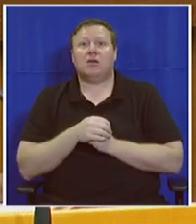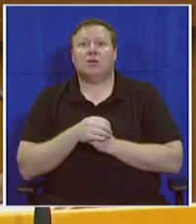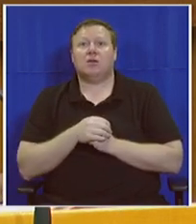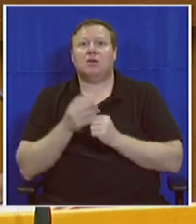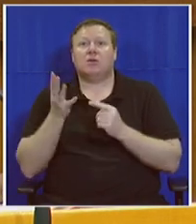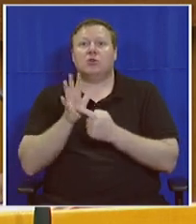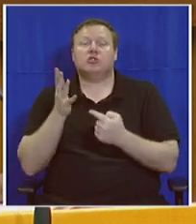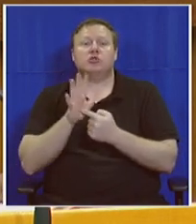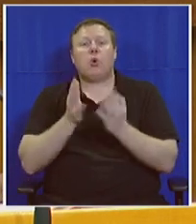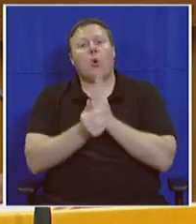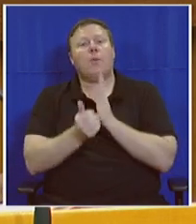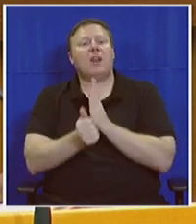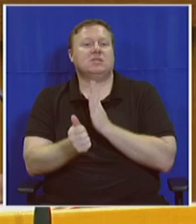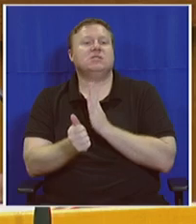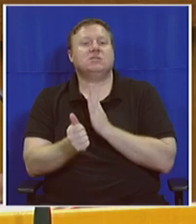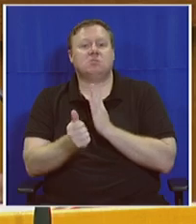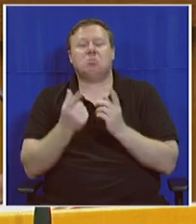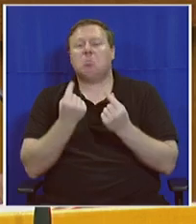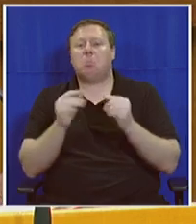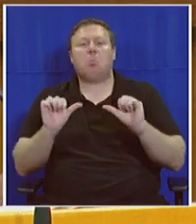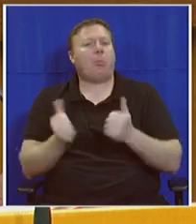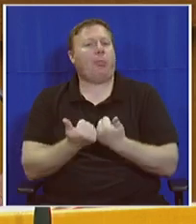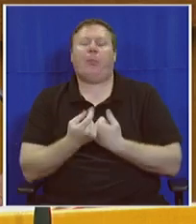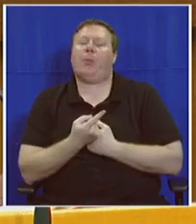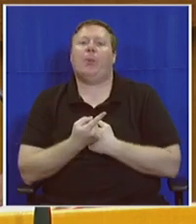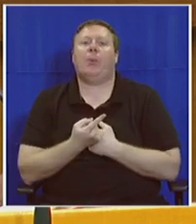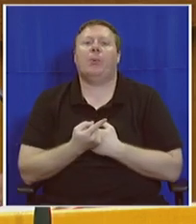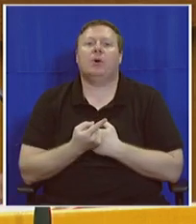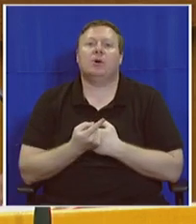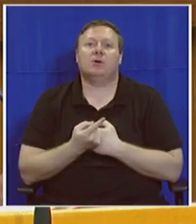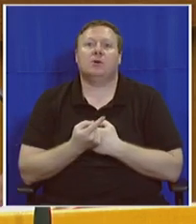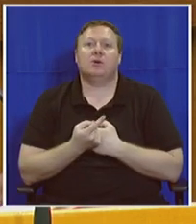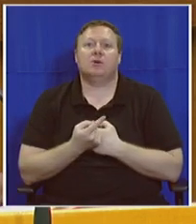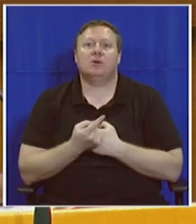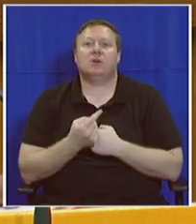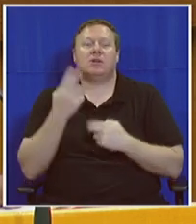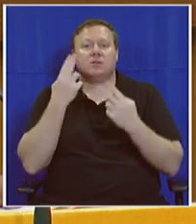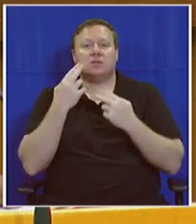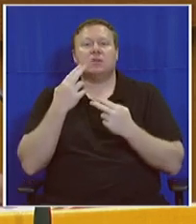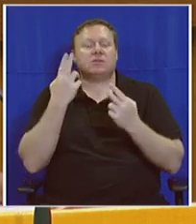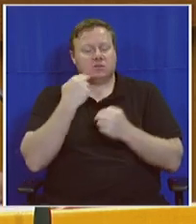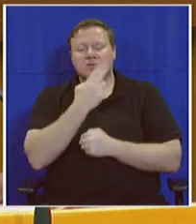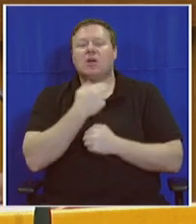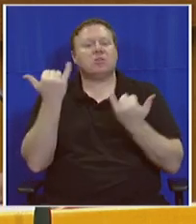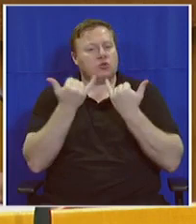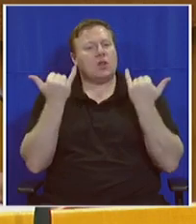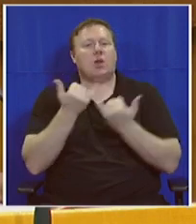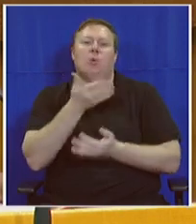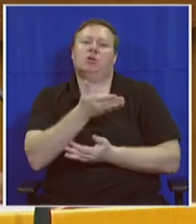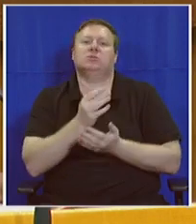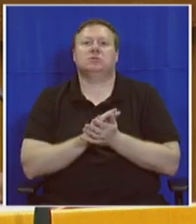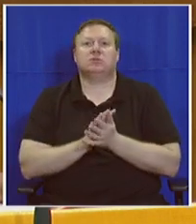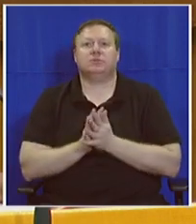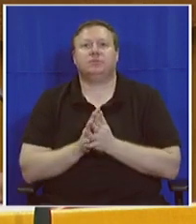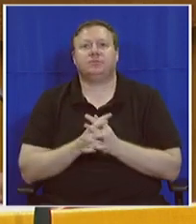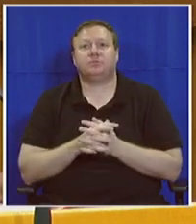shown her ability to the world. And therefore, it is nice to celebrate. One person